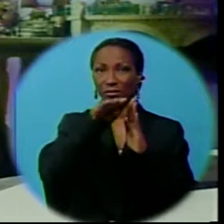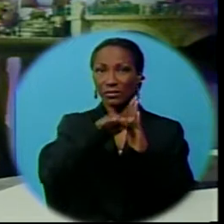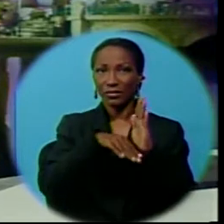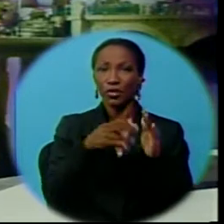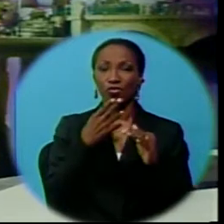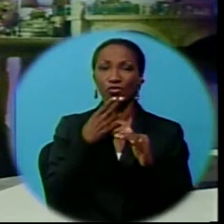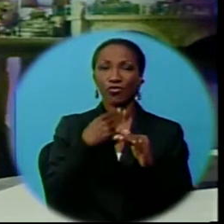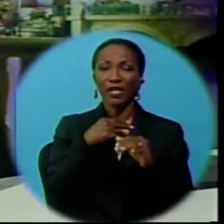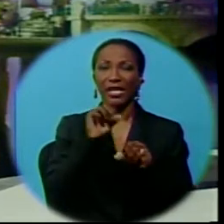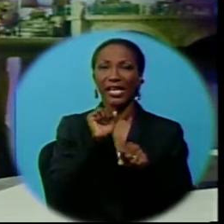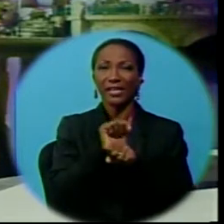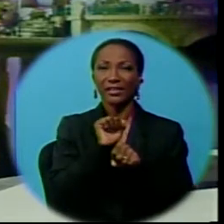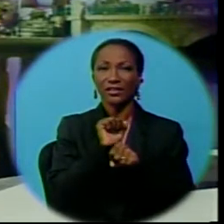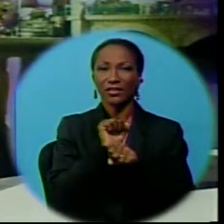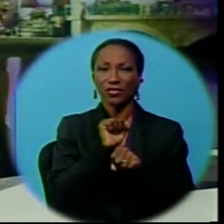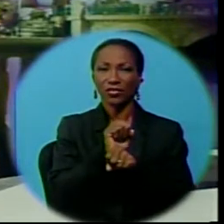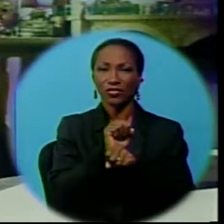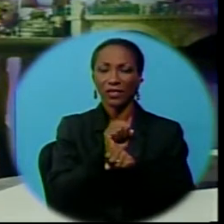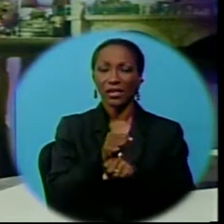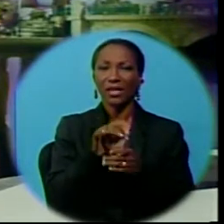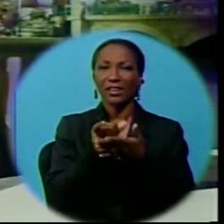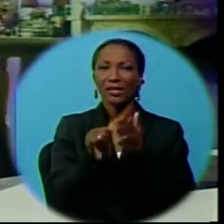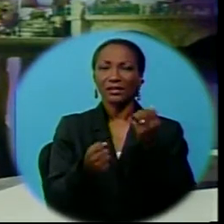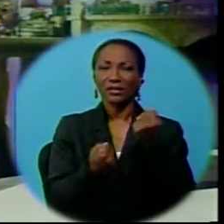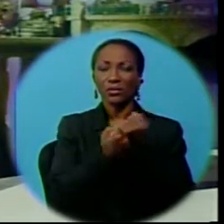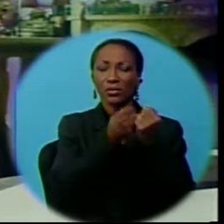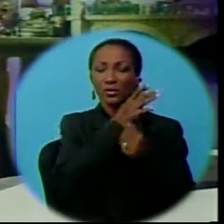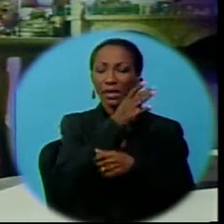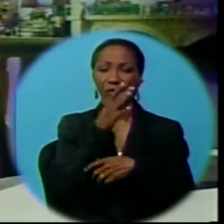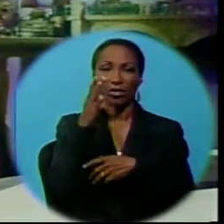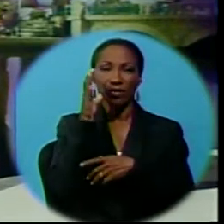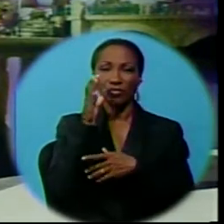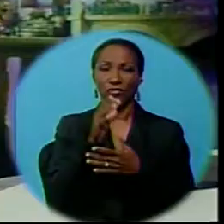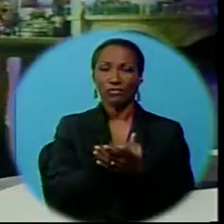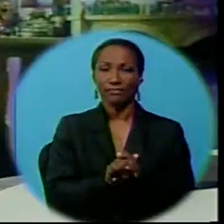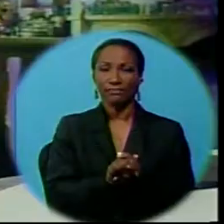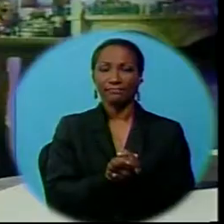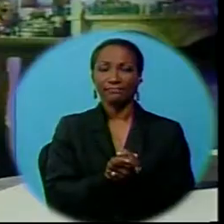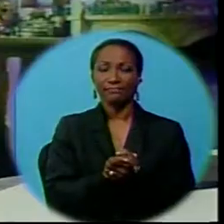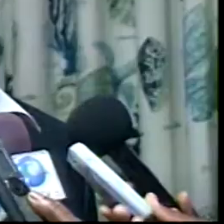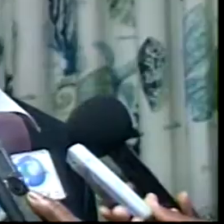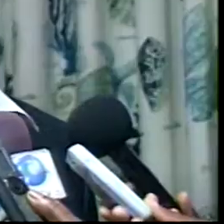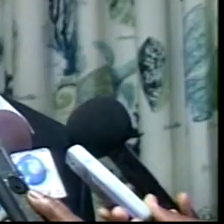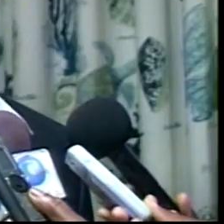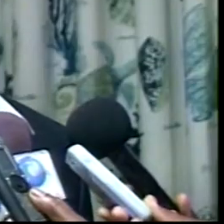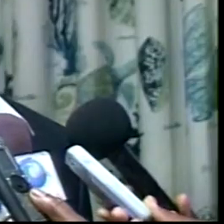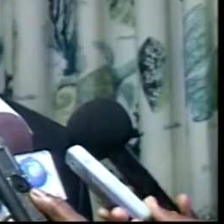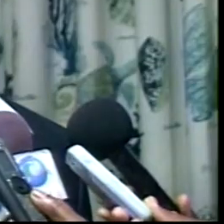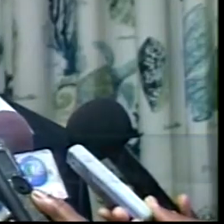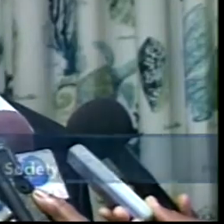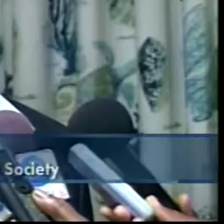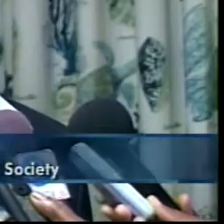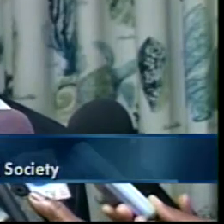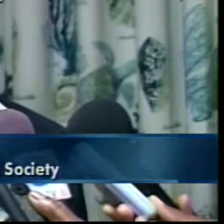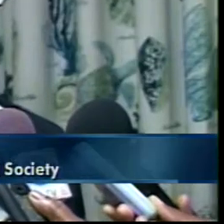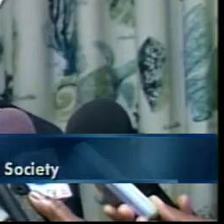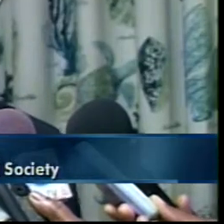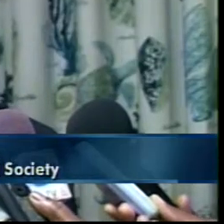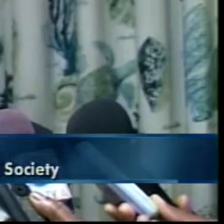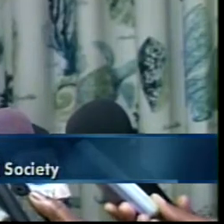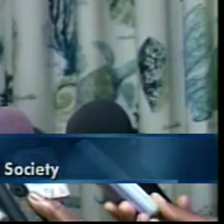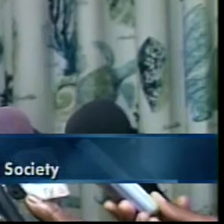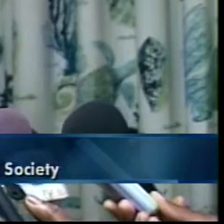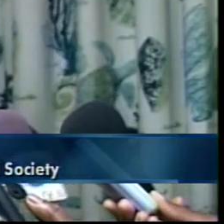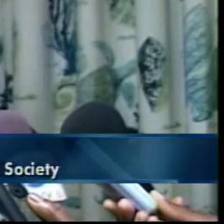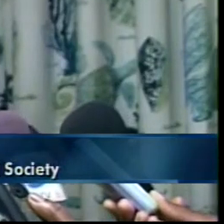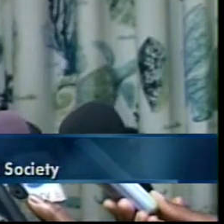which plays a primary role in supporting the island's agricultural industry. what has always been essential is that we need to be able to keep